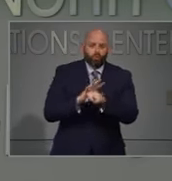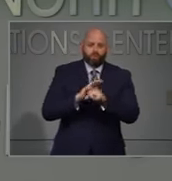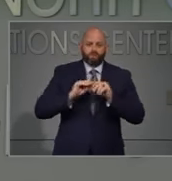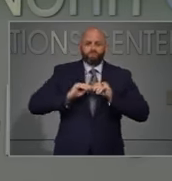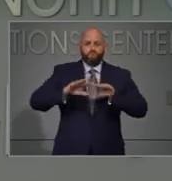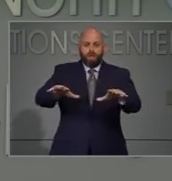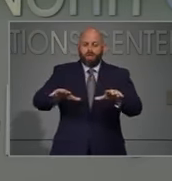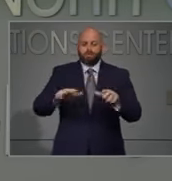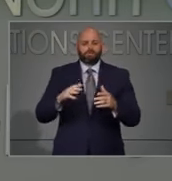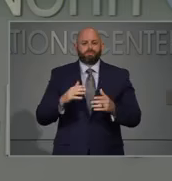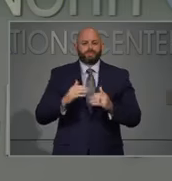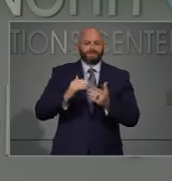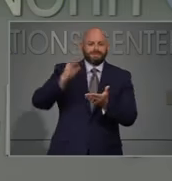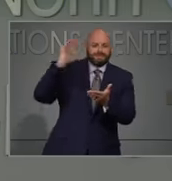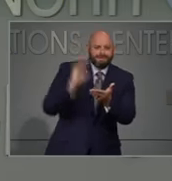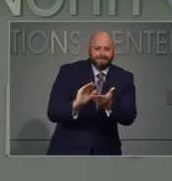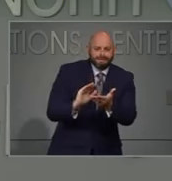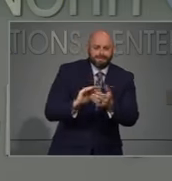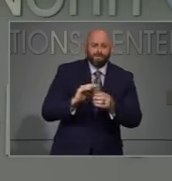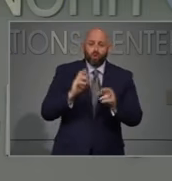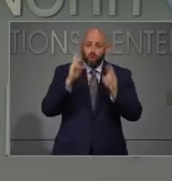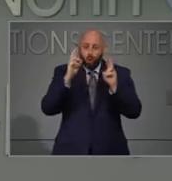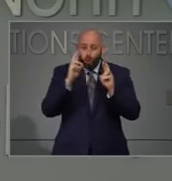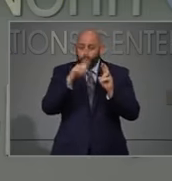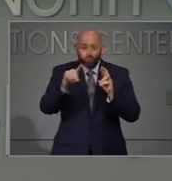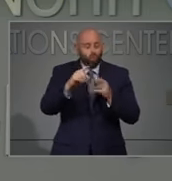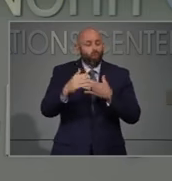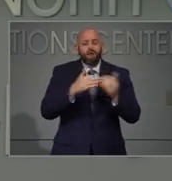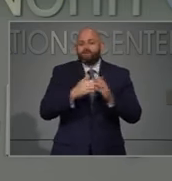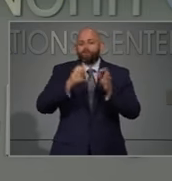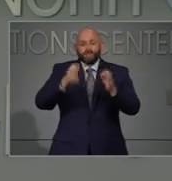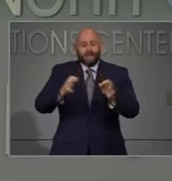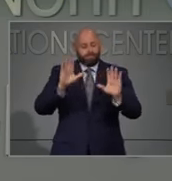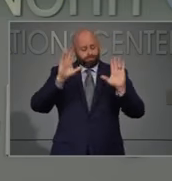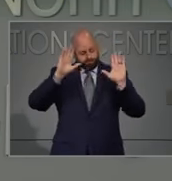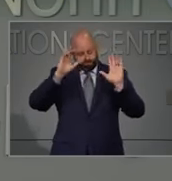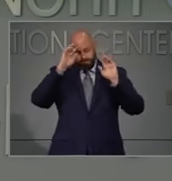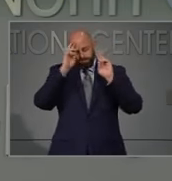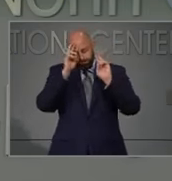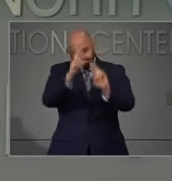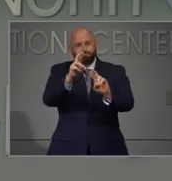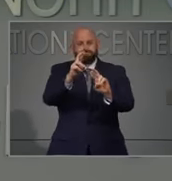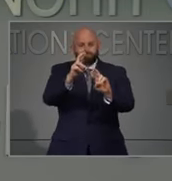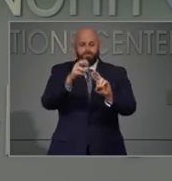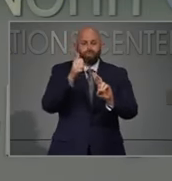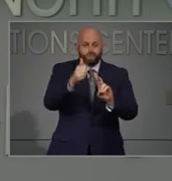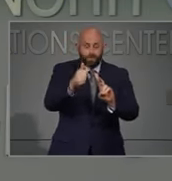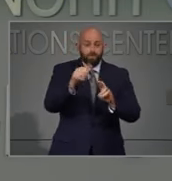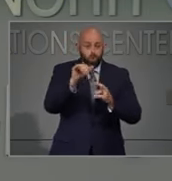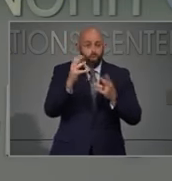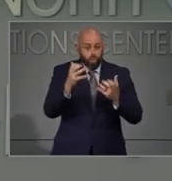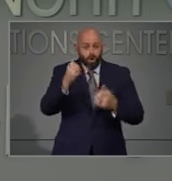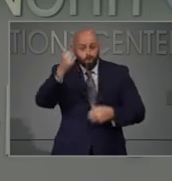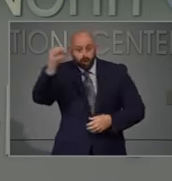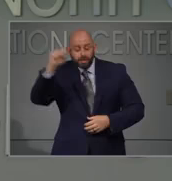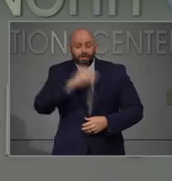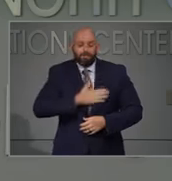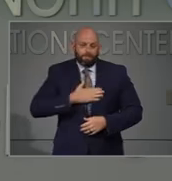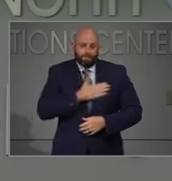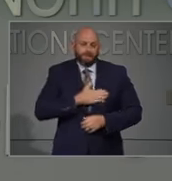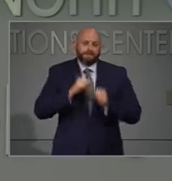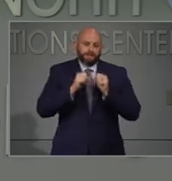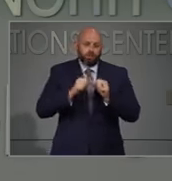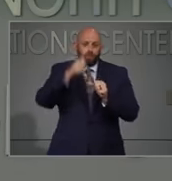we hope people, wherever they are or whatever they are doing, to continue to remember those.